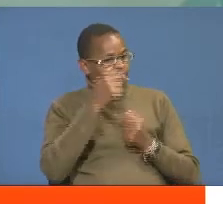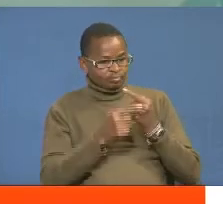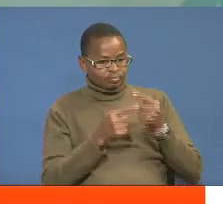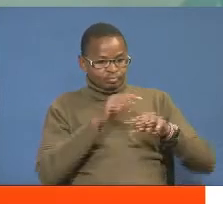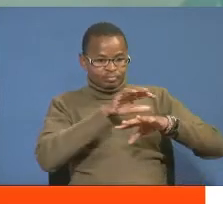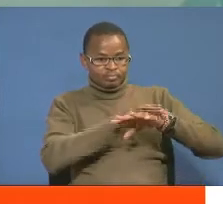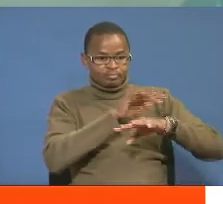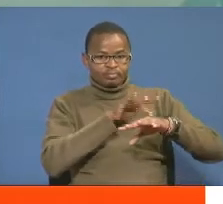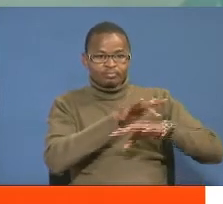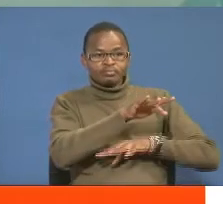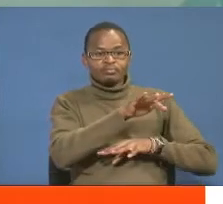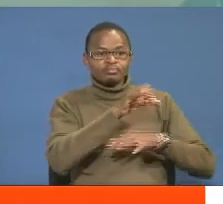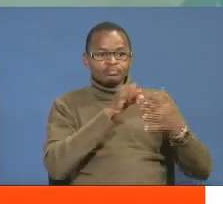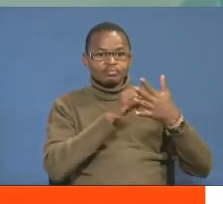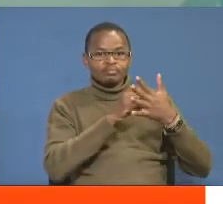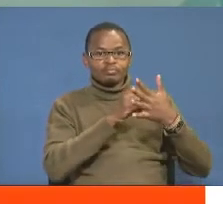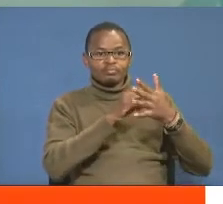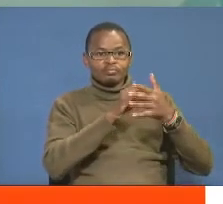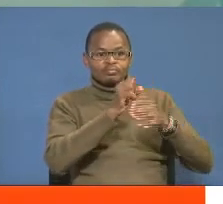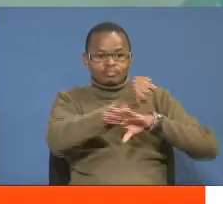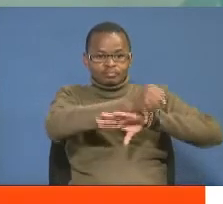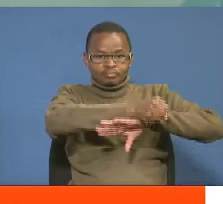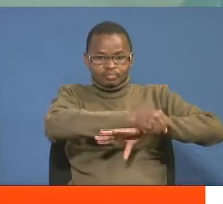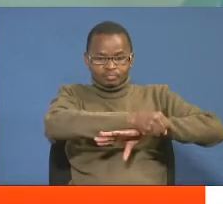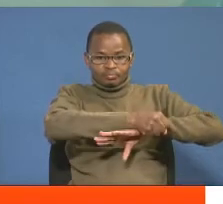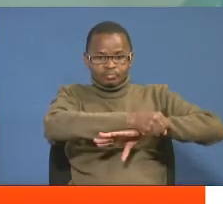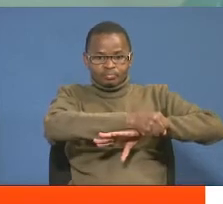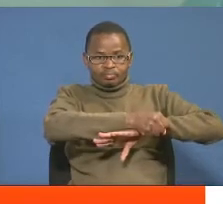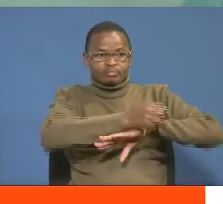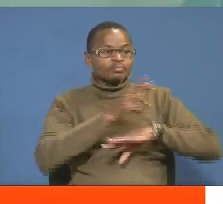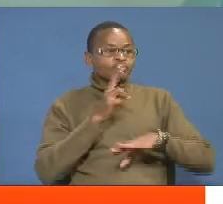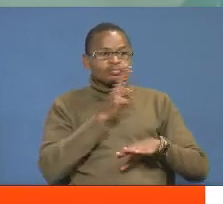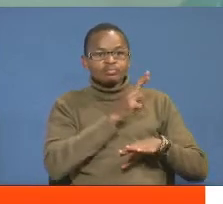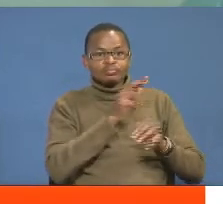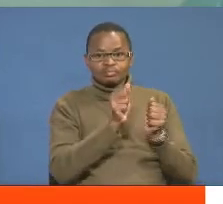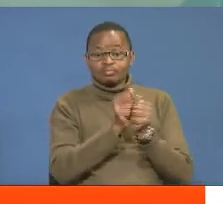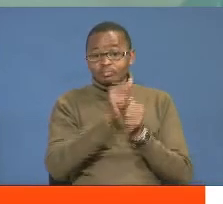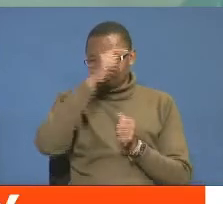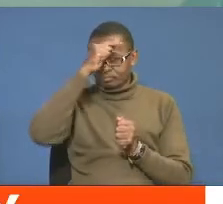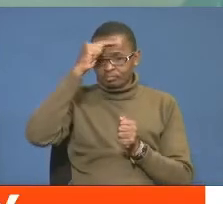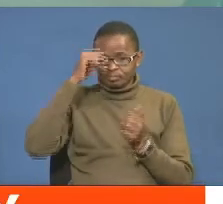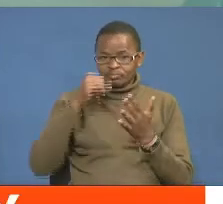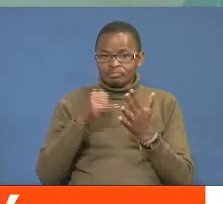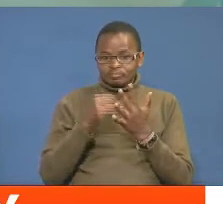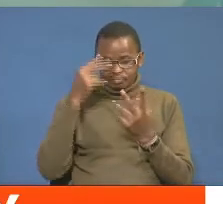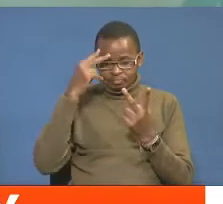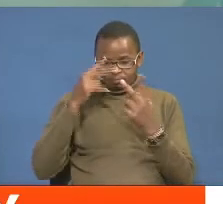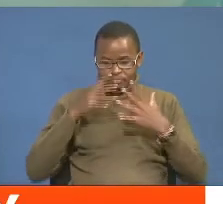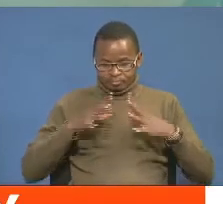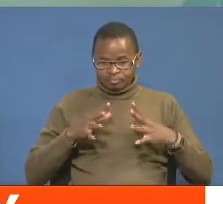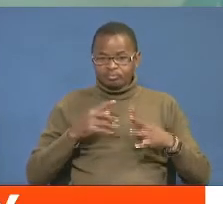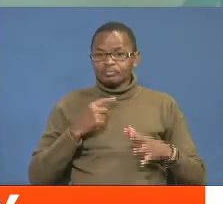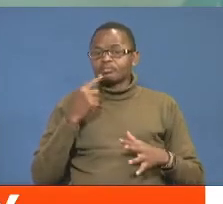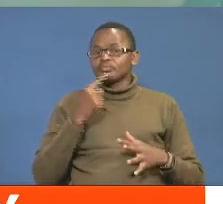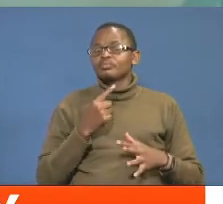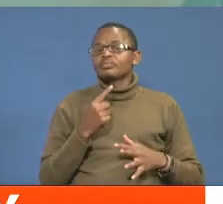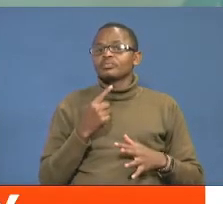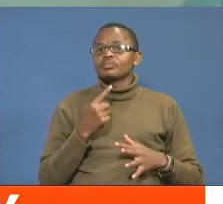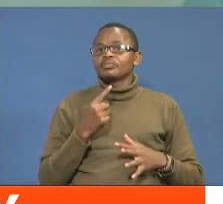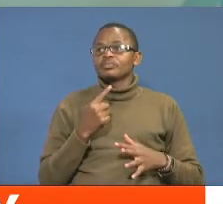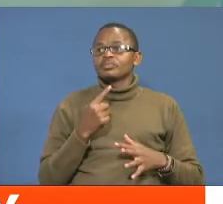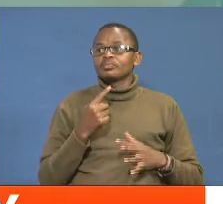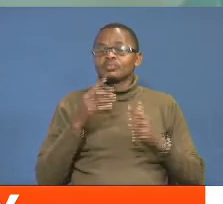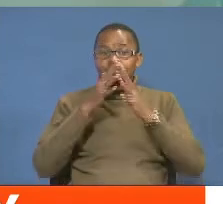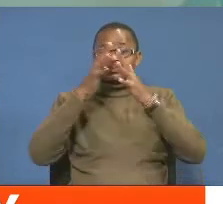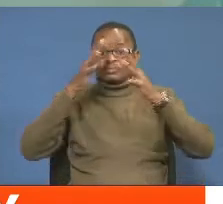they get infected, it outweighs the risk that comes with it. Because you've seen that most of the people who, you know,